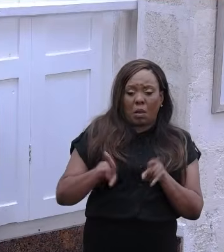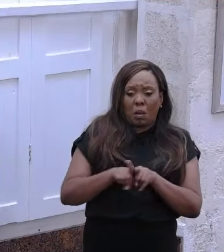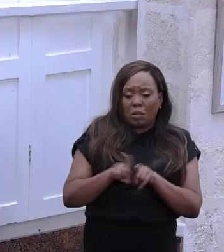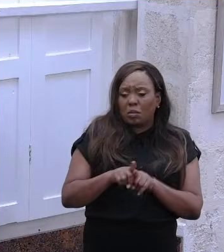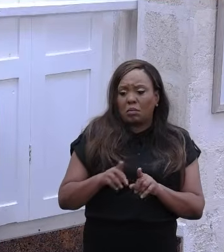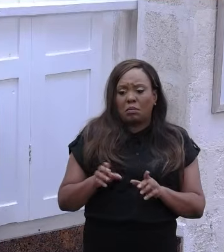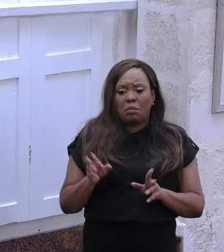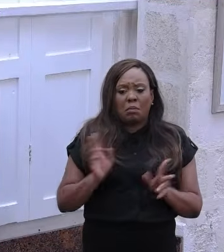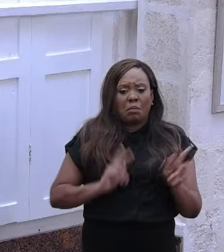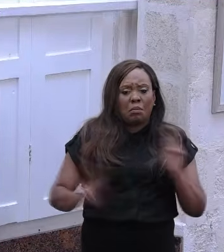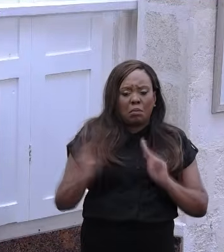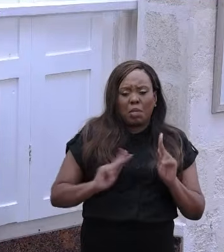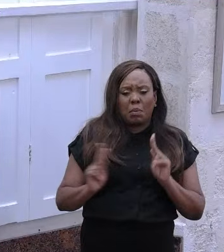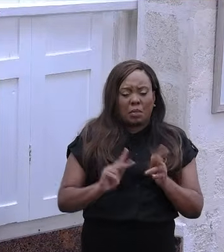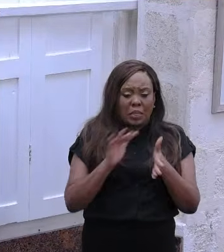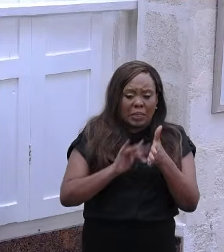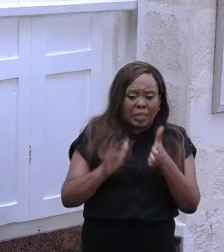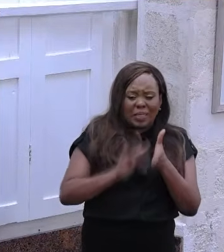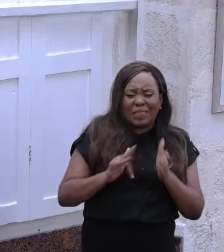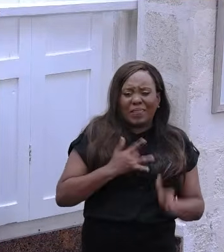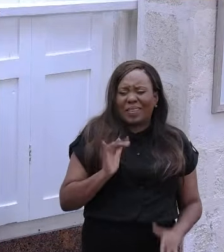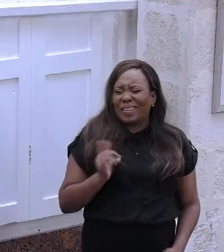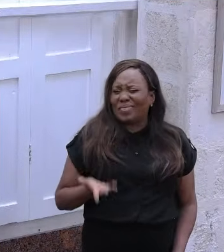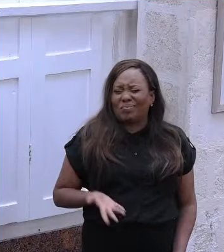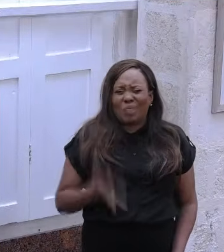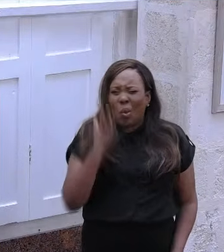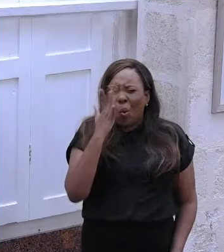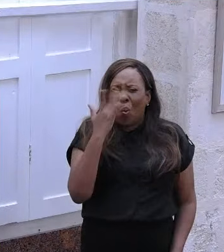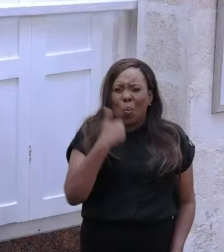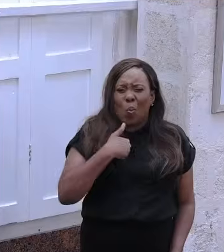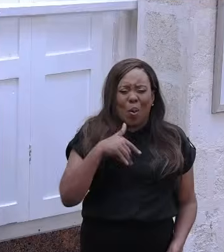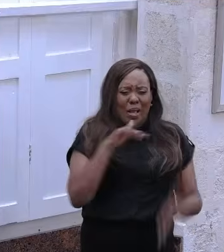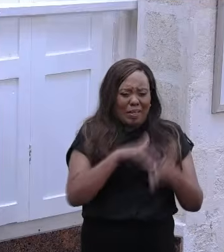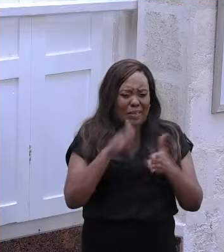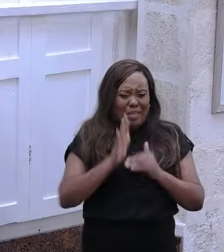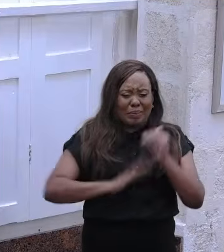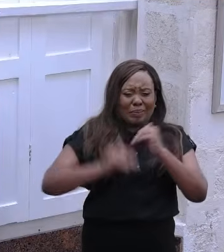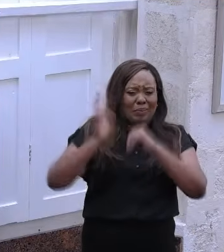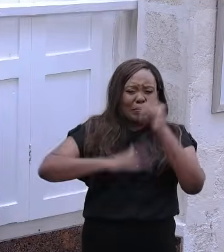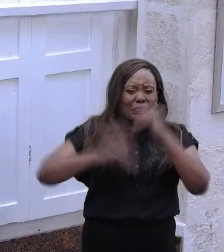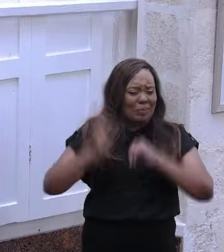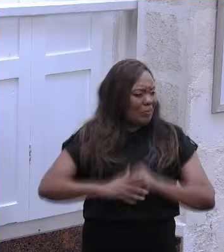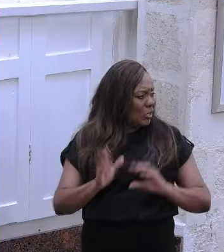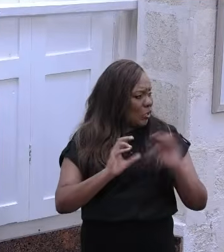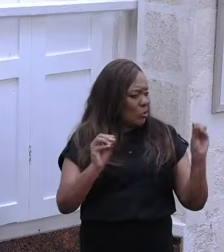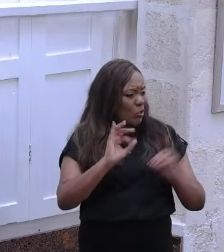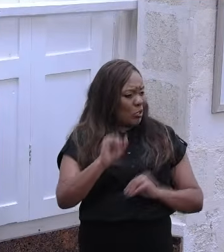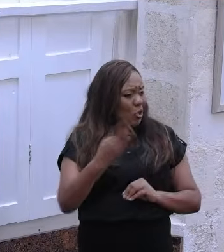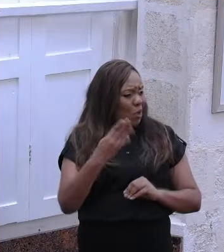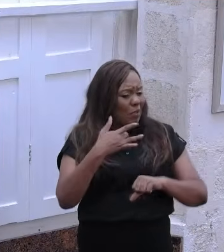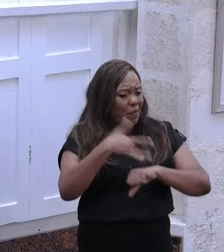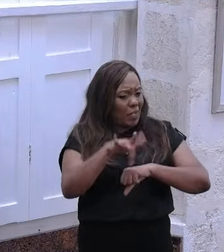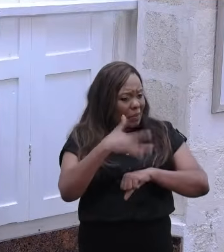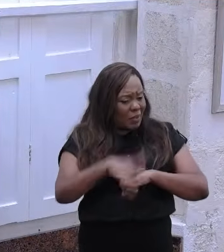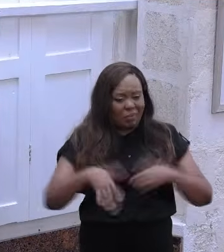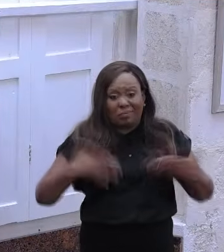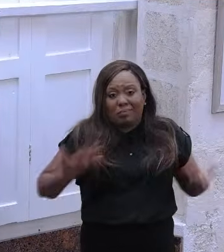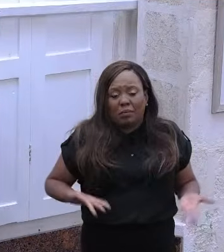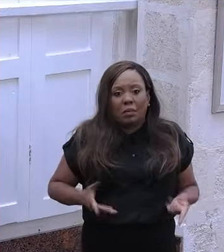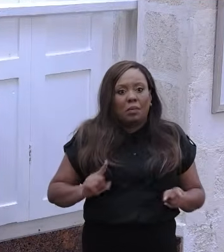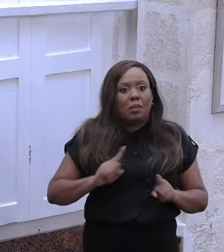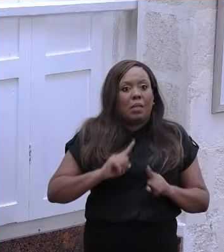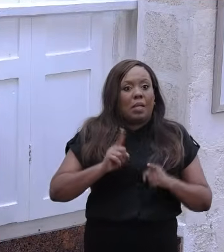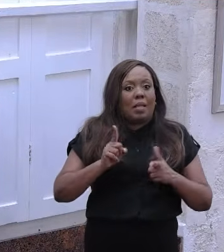those areas because they felt it was a waste of time because there were no jobs. COVID now created